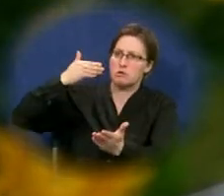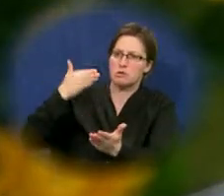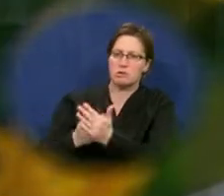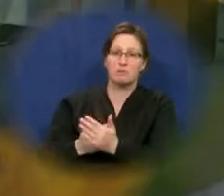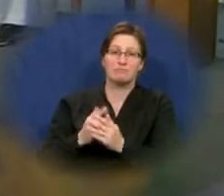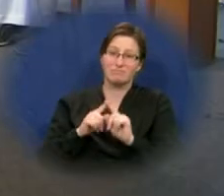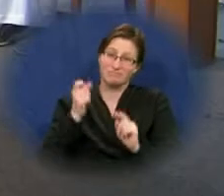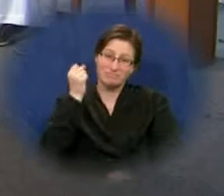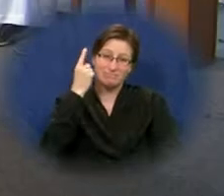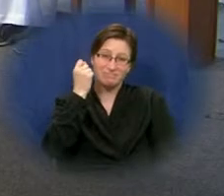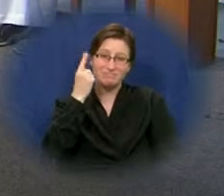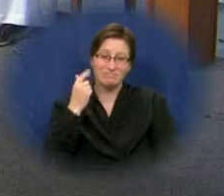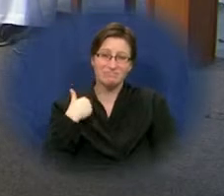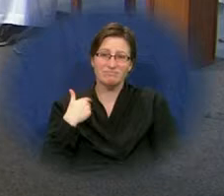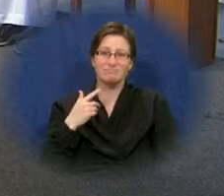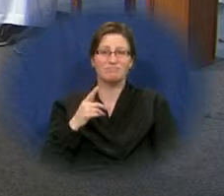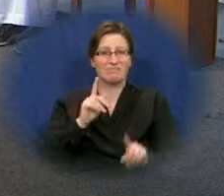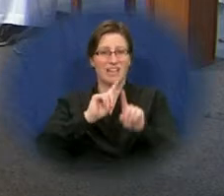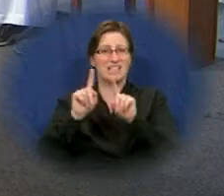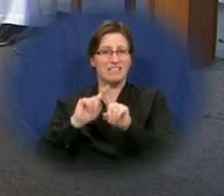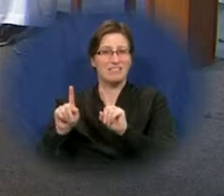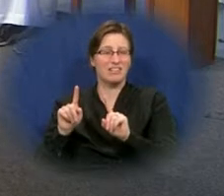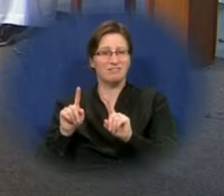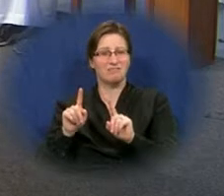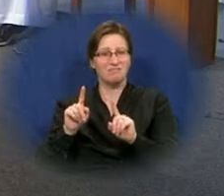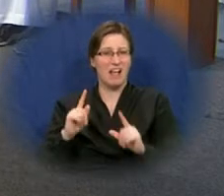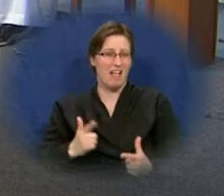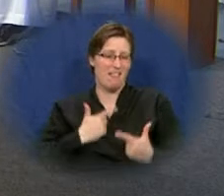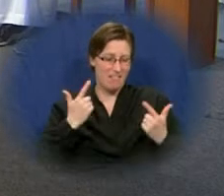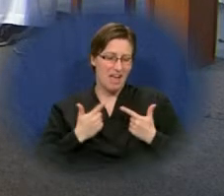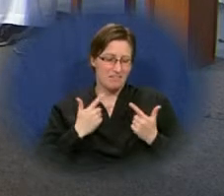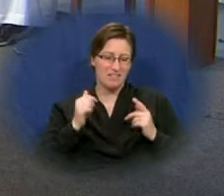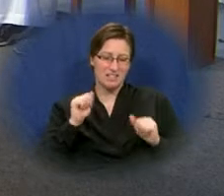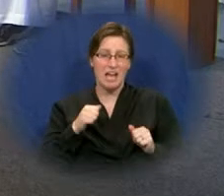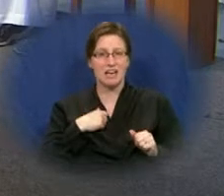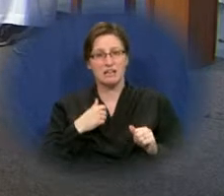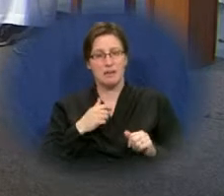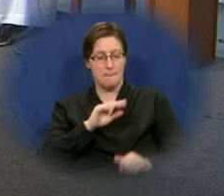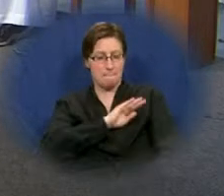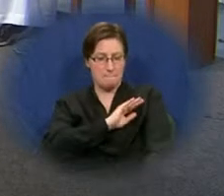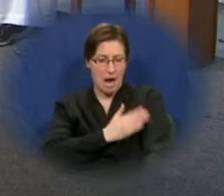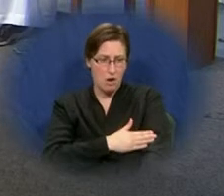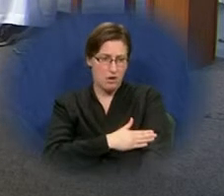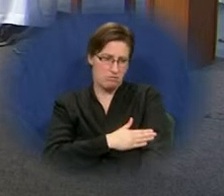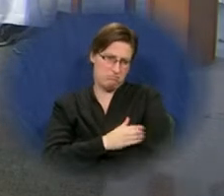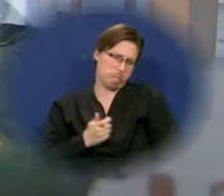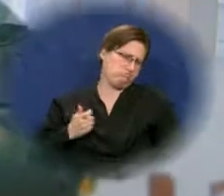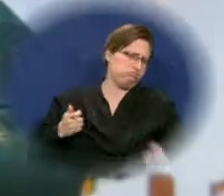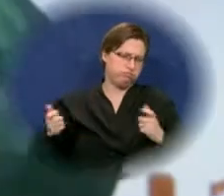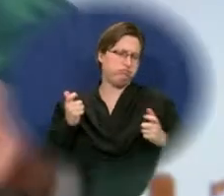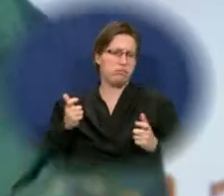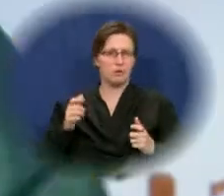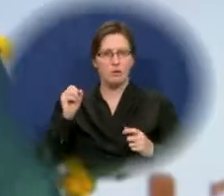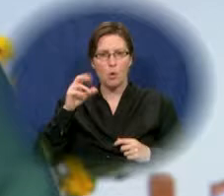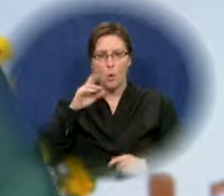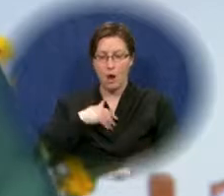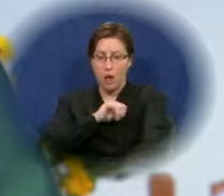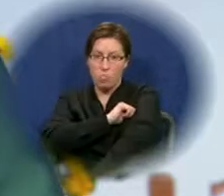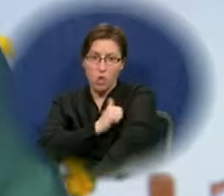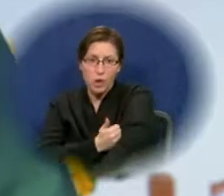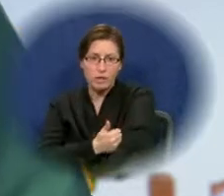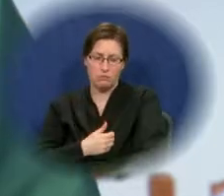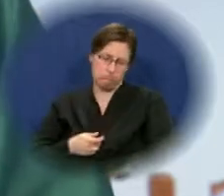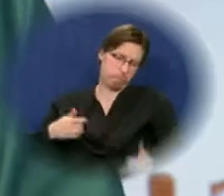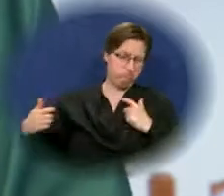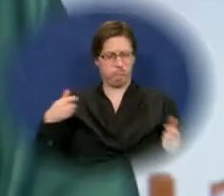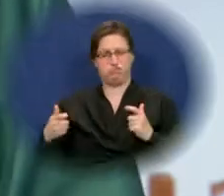there are other kind of lifestyles that there can be an abuse of a power and authority. And many of you